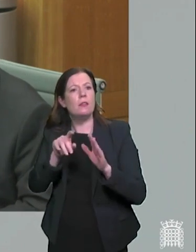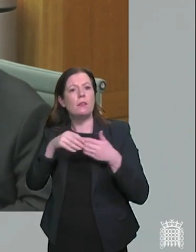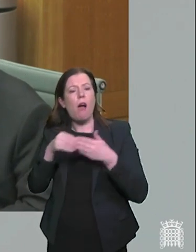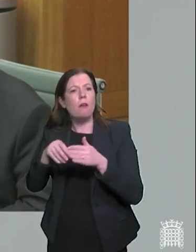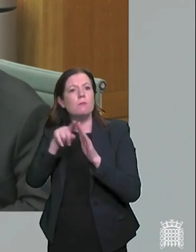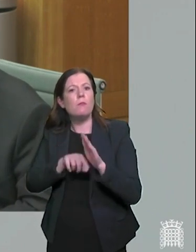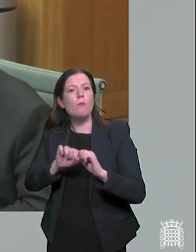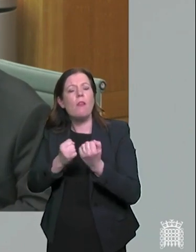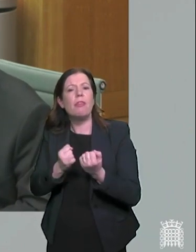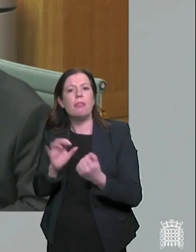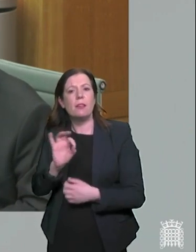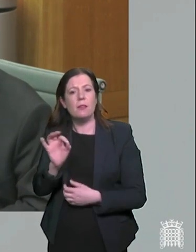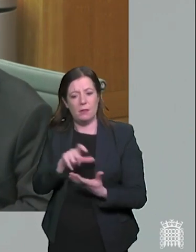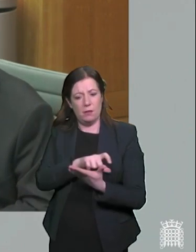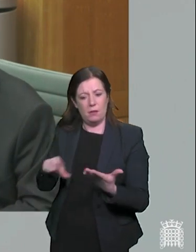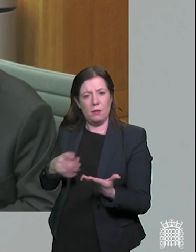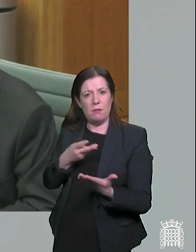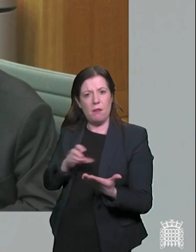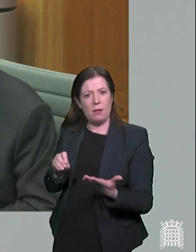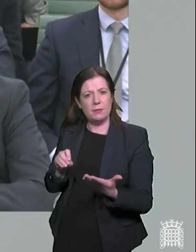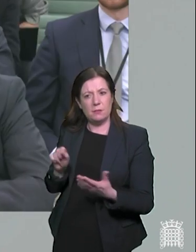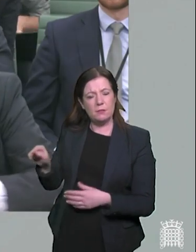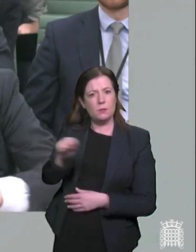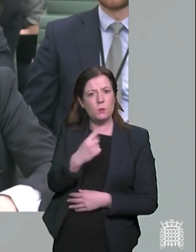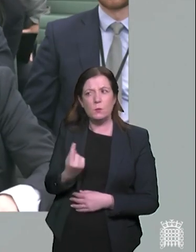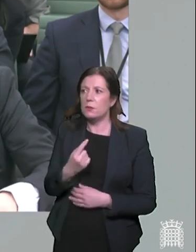to at paragraph 90 in your written submissions?